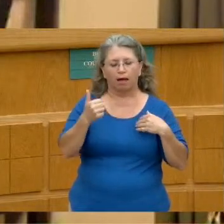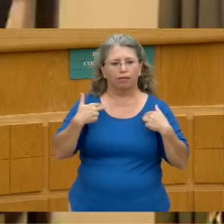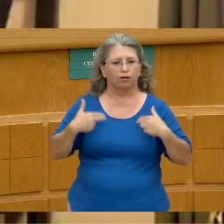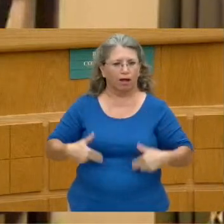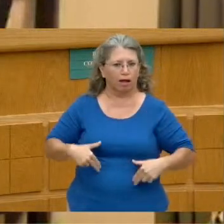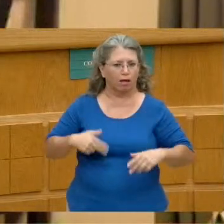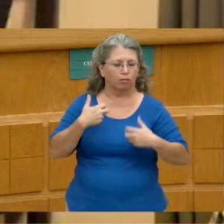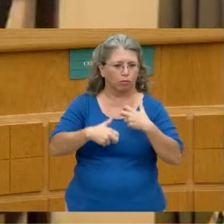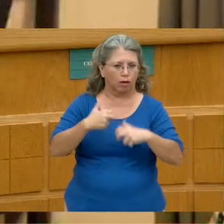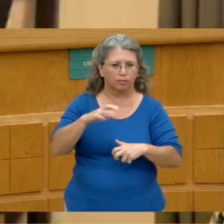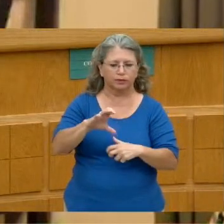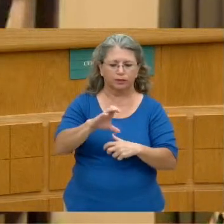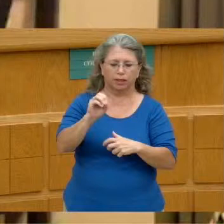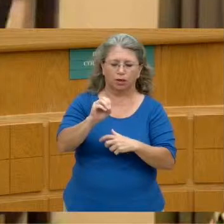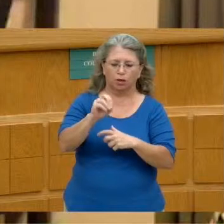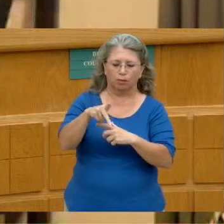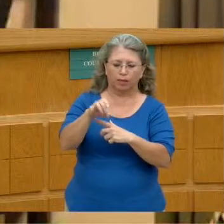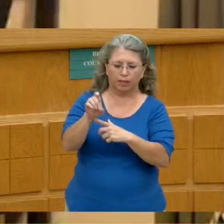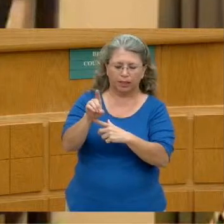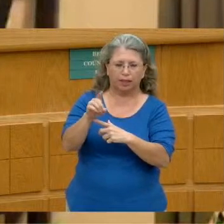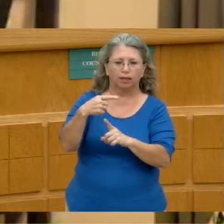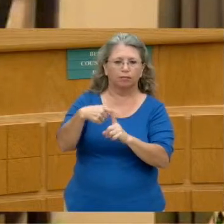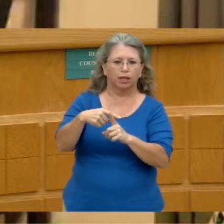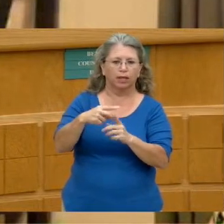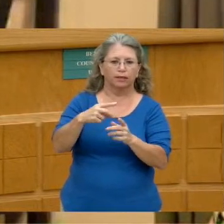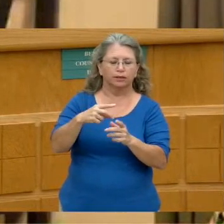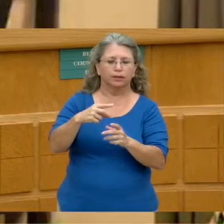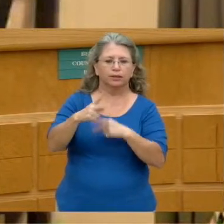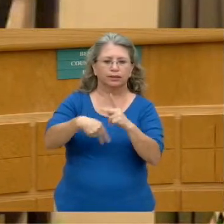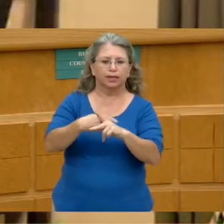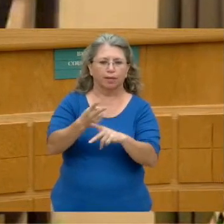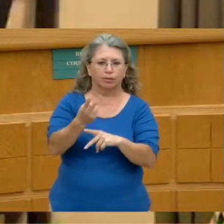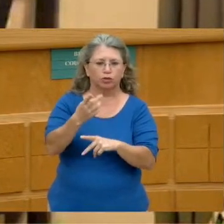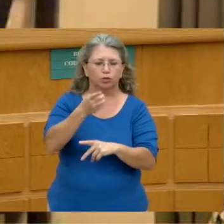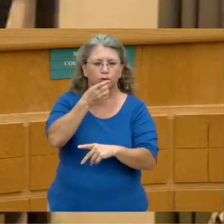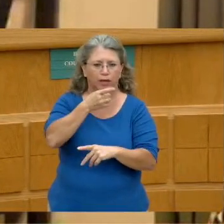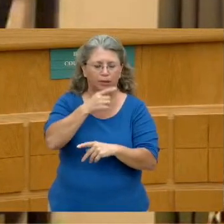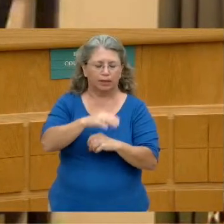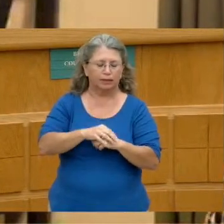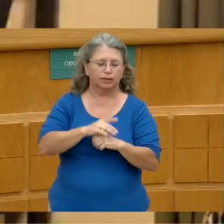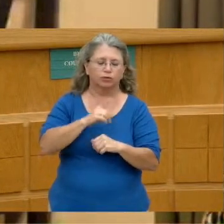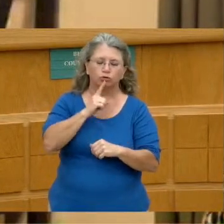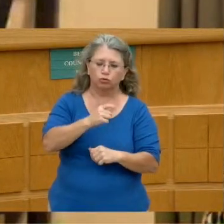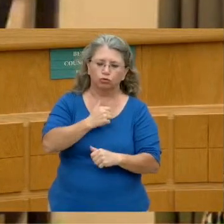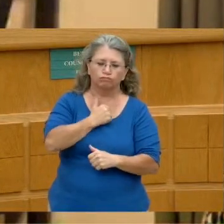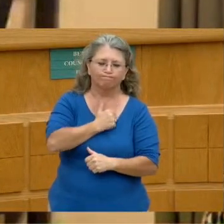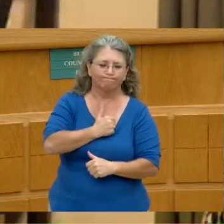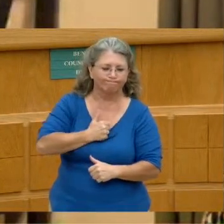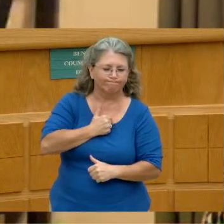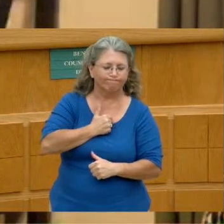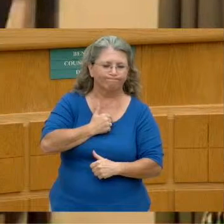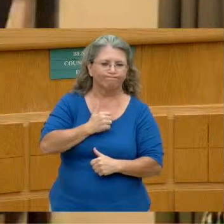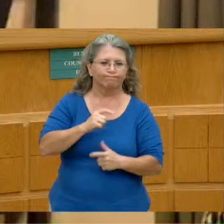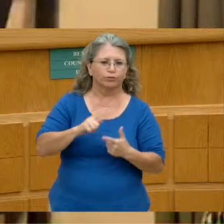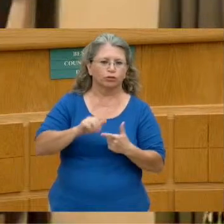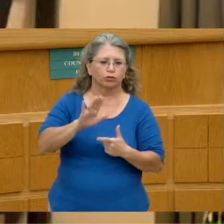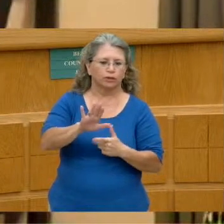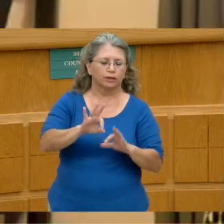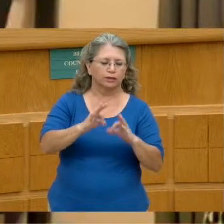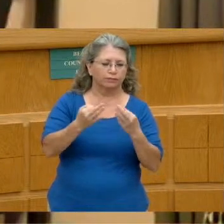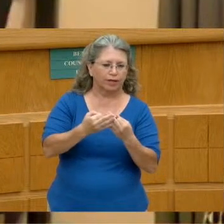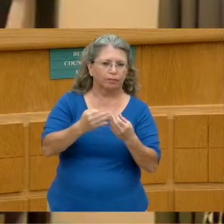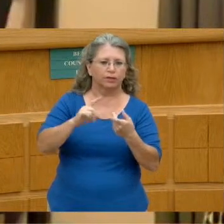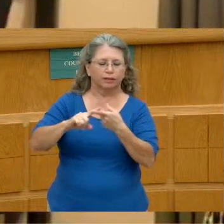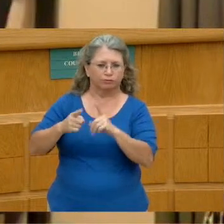obstructive pulmonary disease and type 2 diabetes. Our deepest condolences go out to his family and